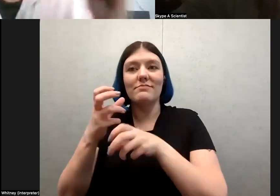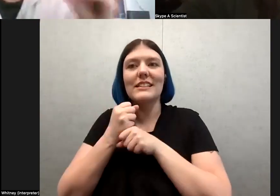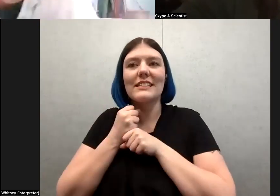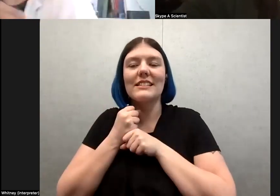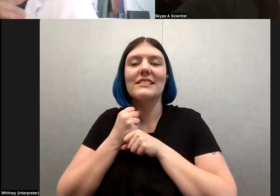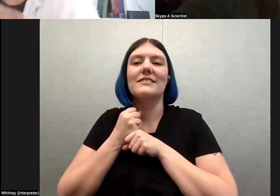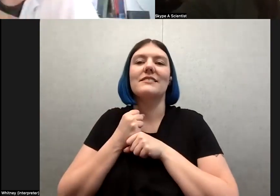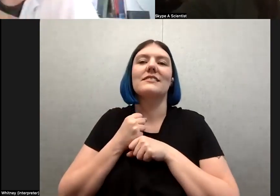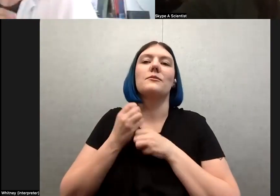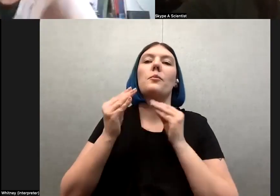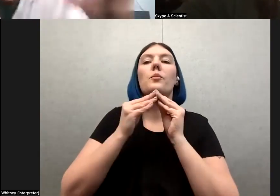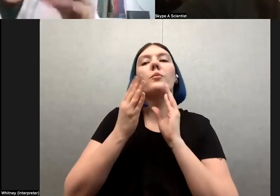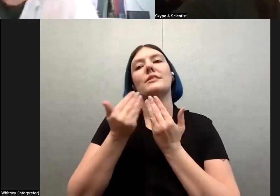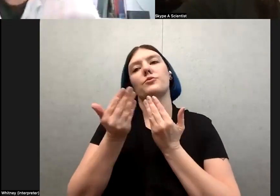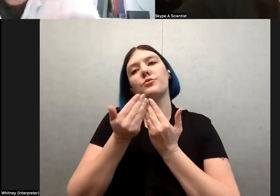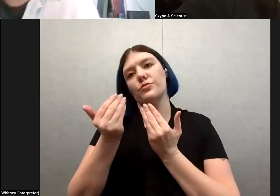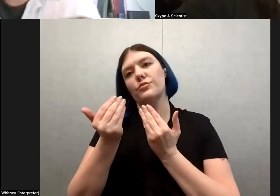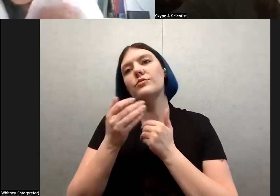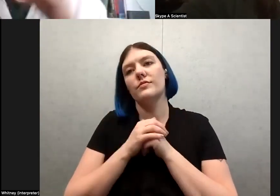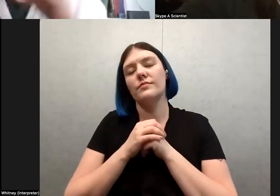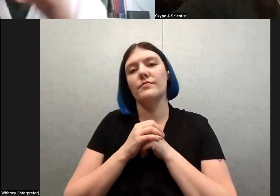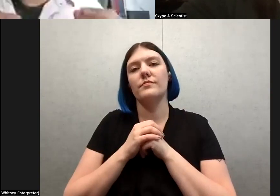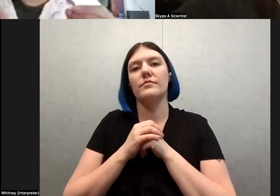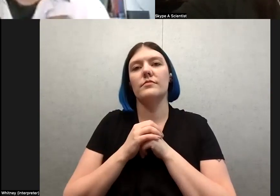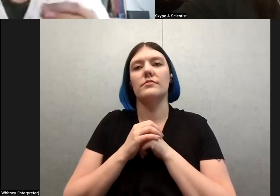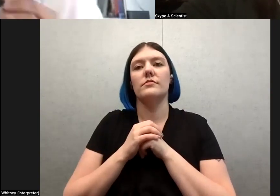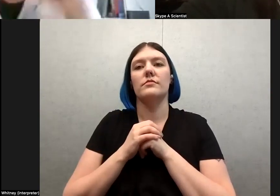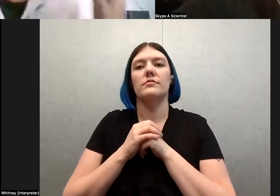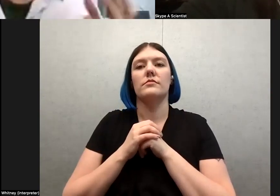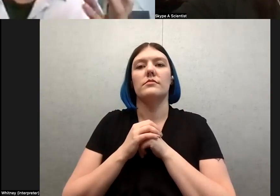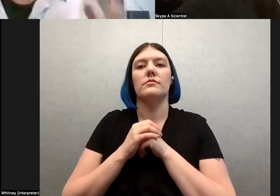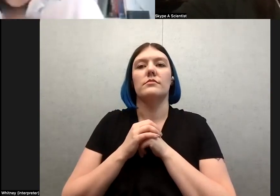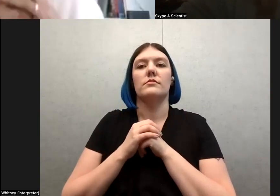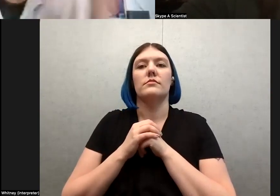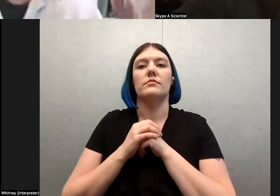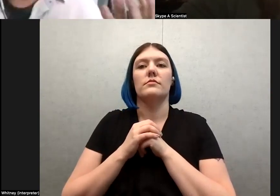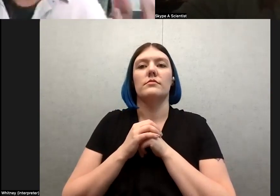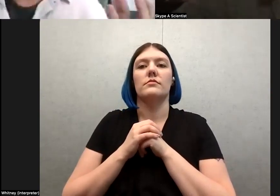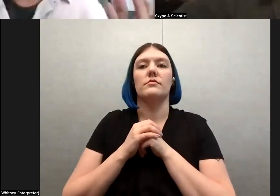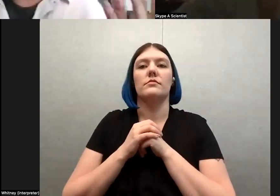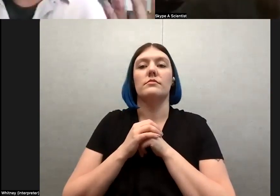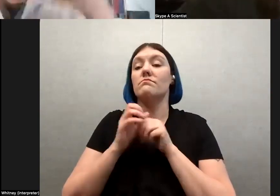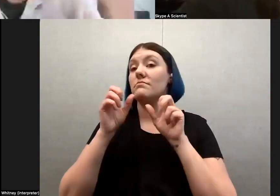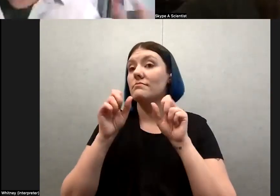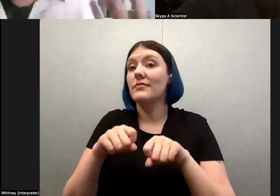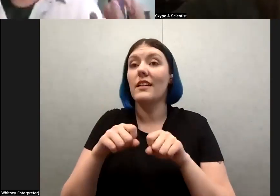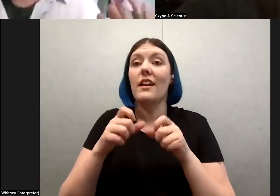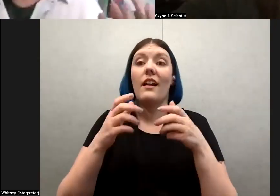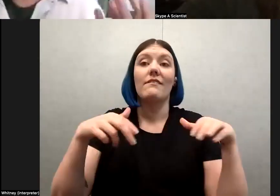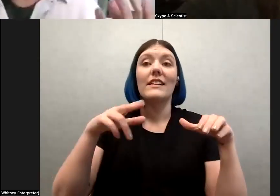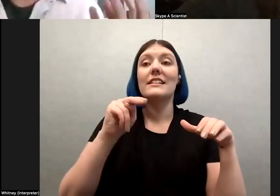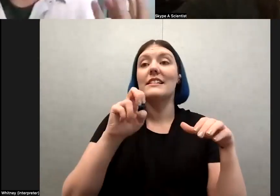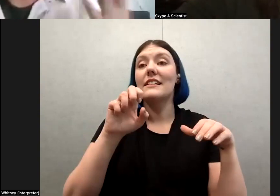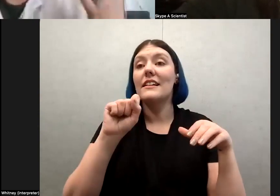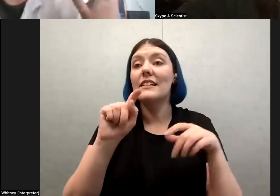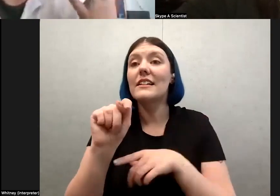and catch a lot more fish more quickly, which means that they can have nests and they can have baby wading birds and they can feed their baby